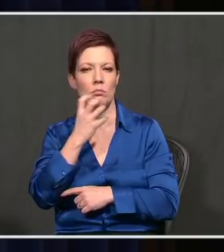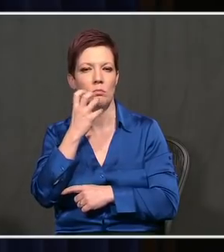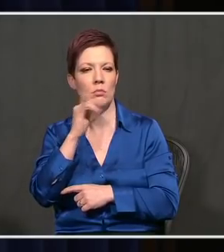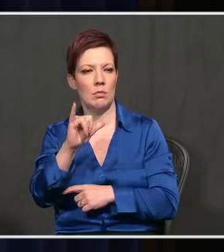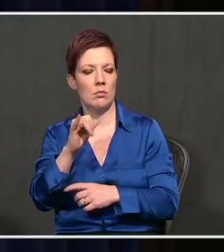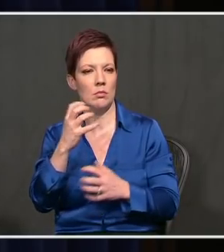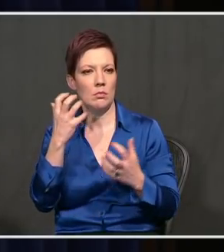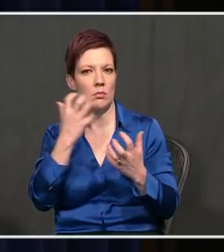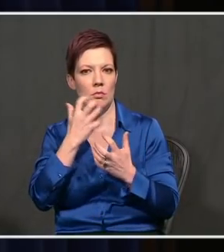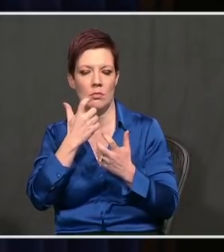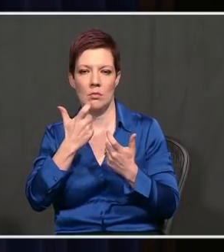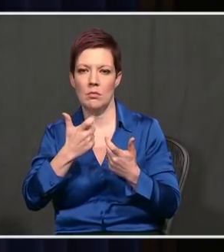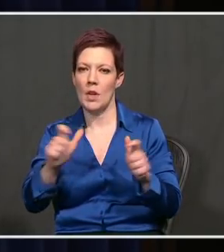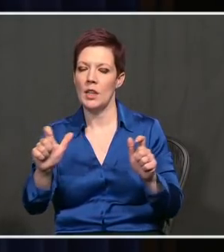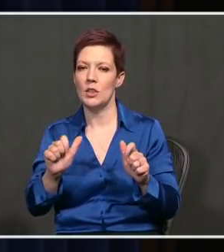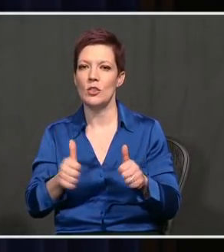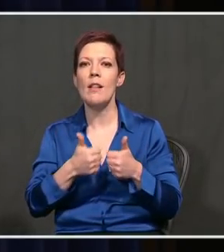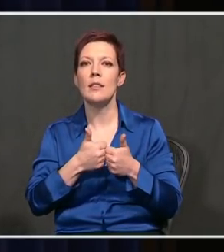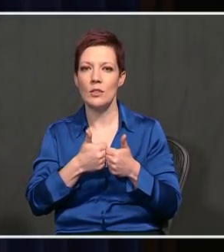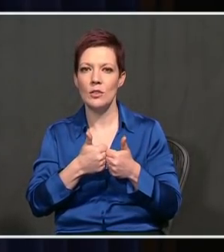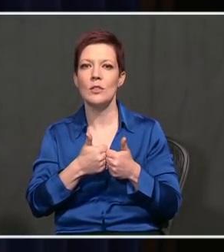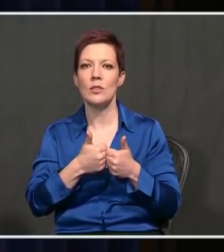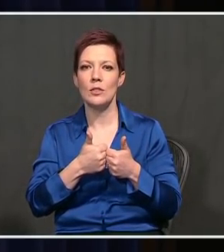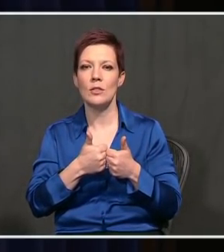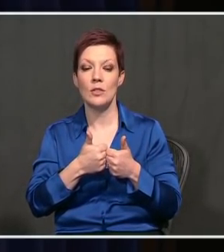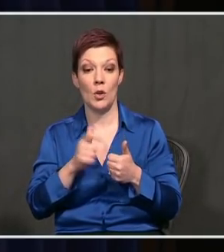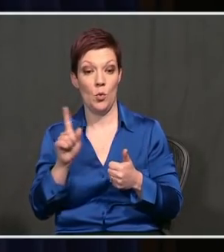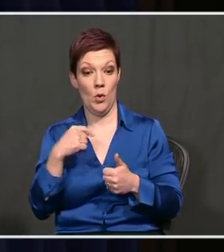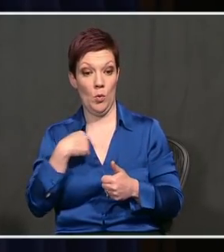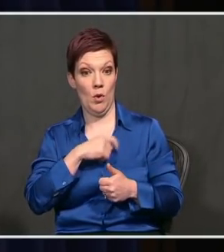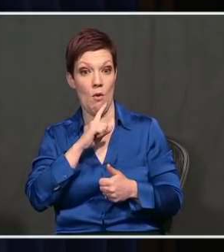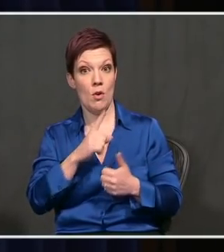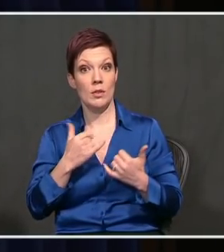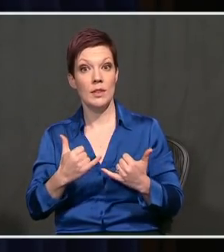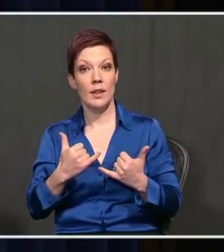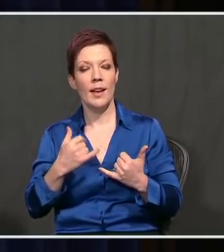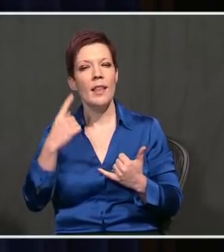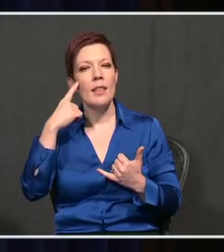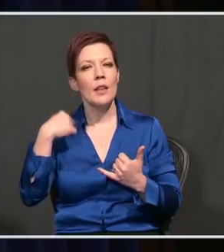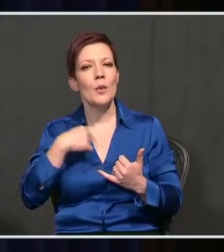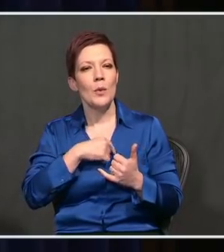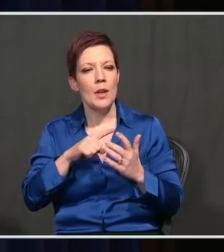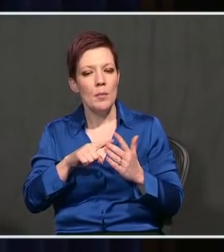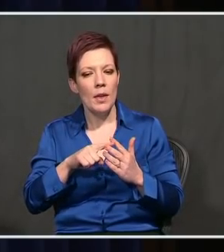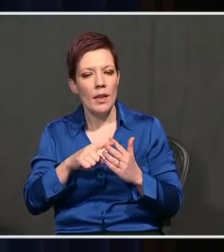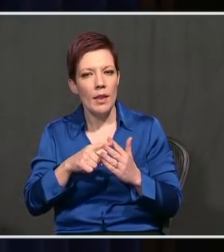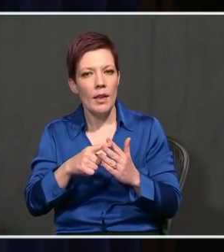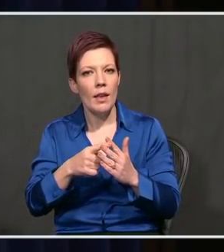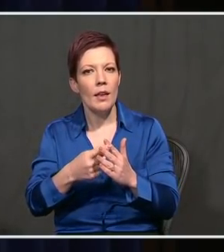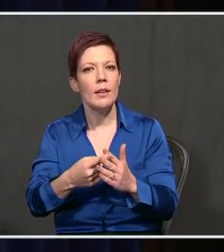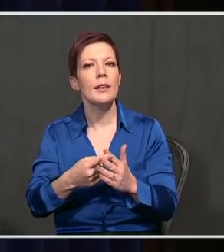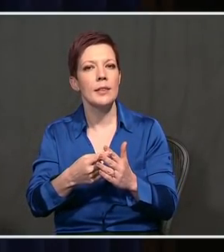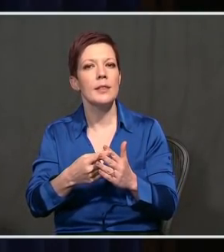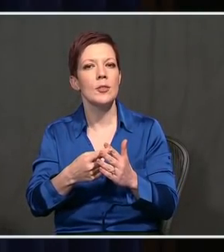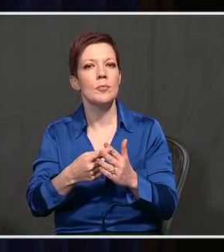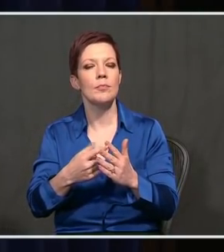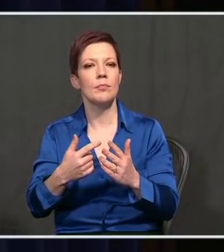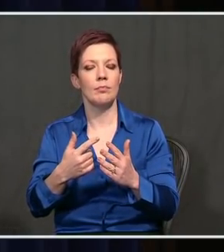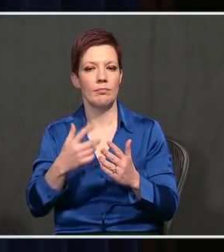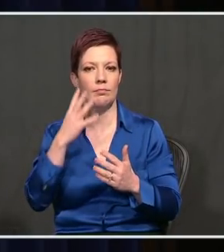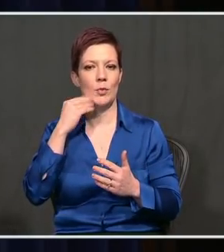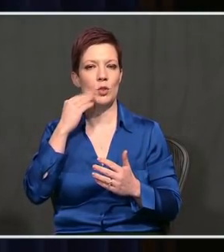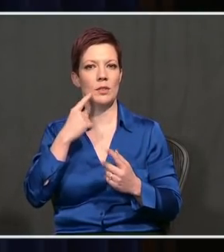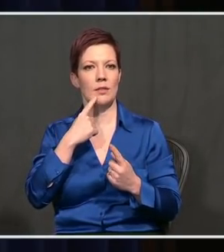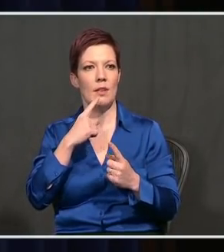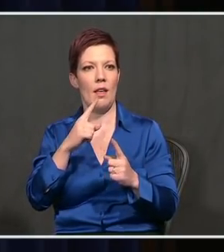challenges. And as we stand today, I think we are beginning to have some successes. Two of